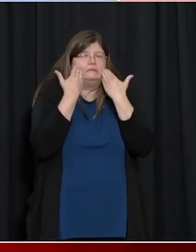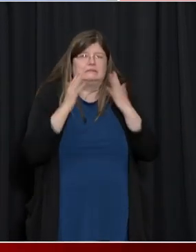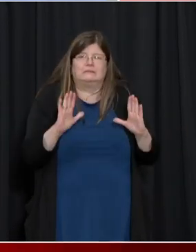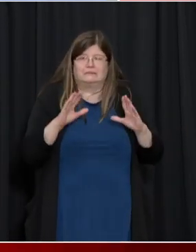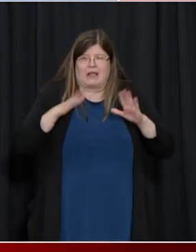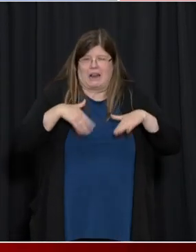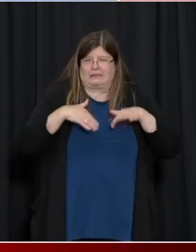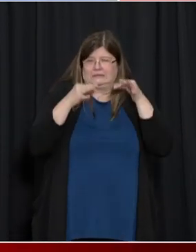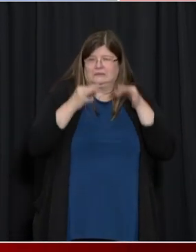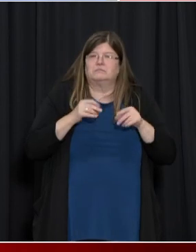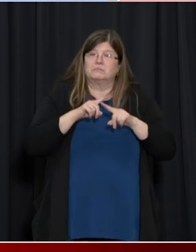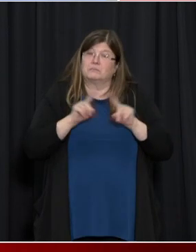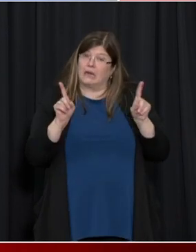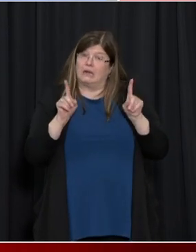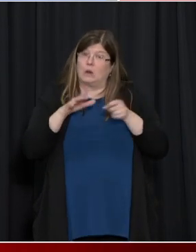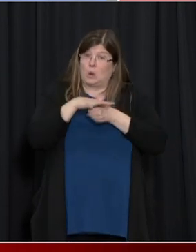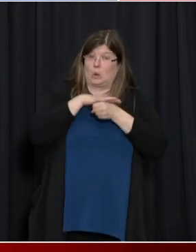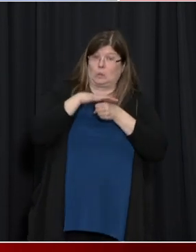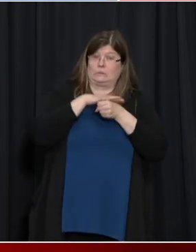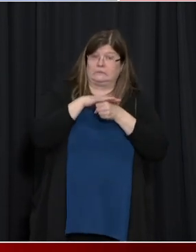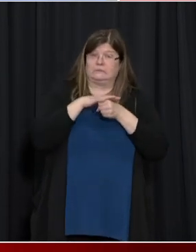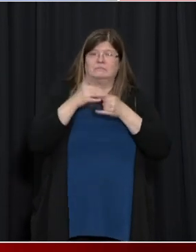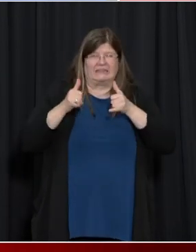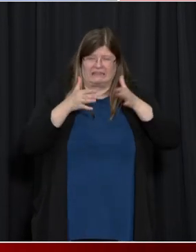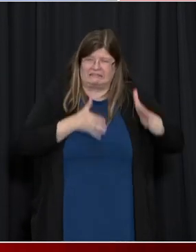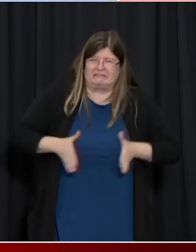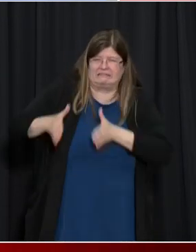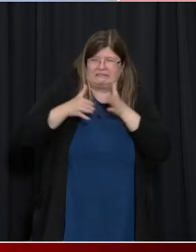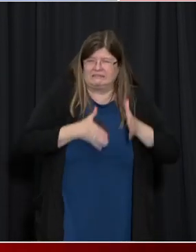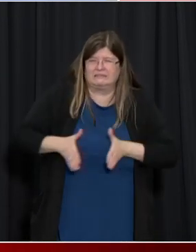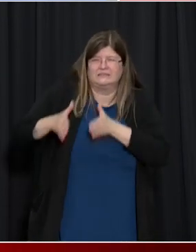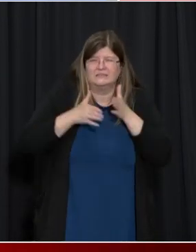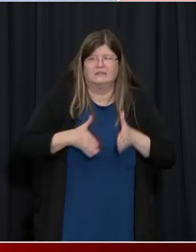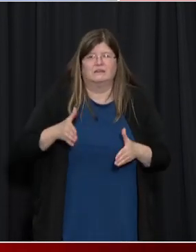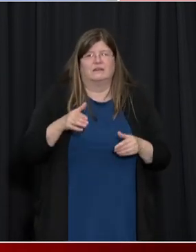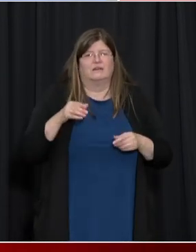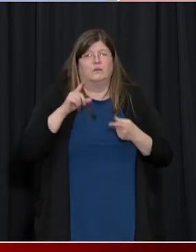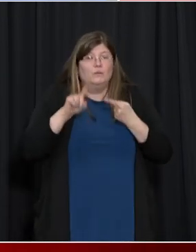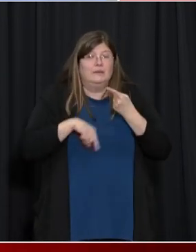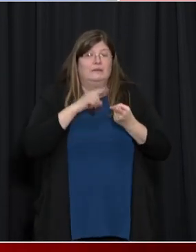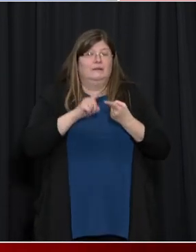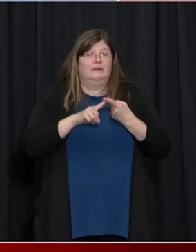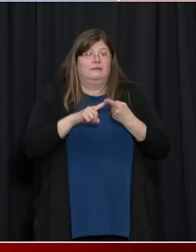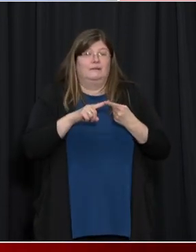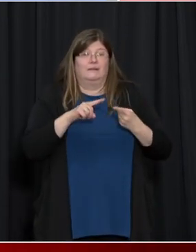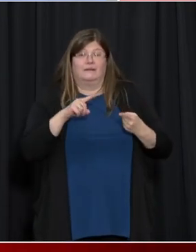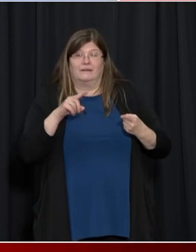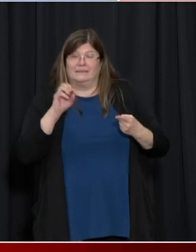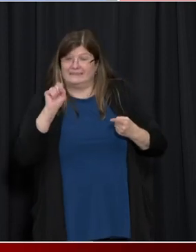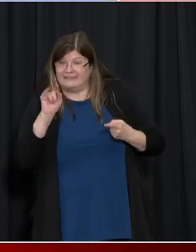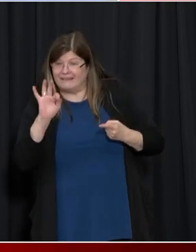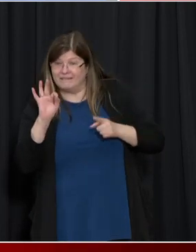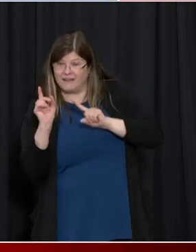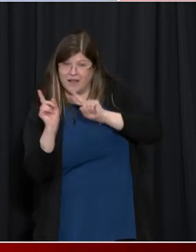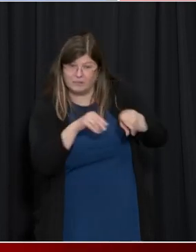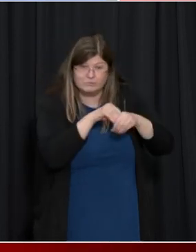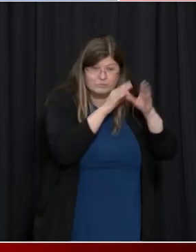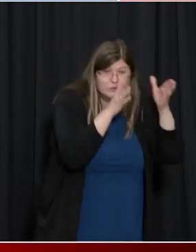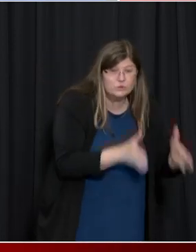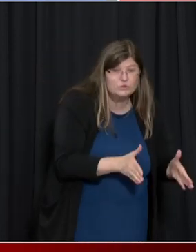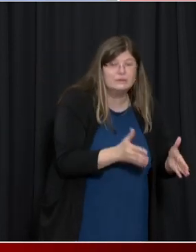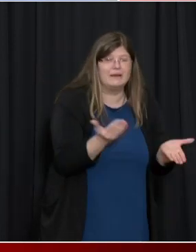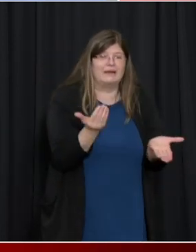planning for, so that when and if in-person learning can resume, they will have a number of options to use.